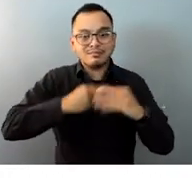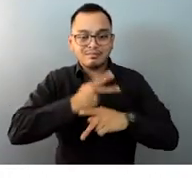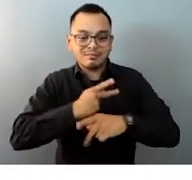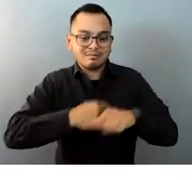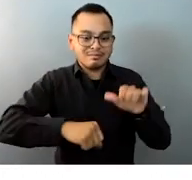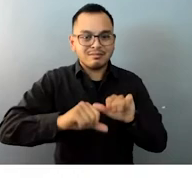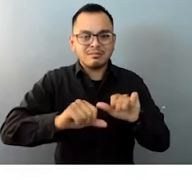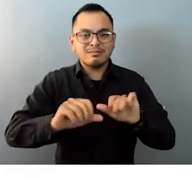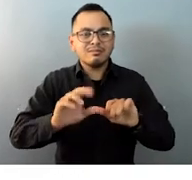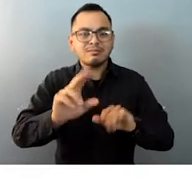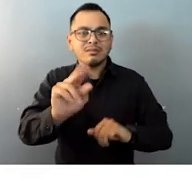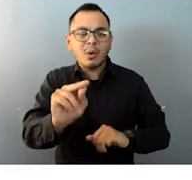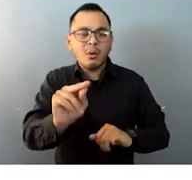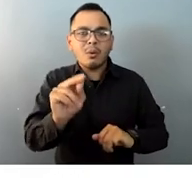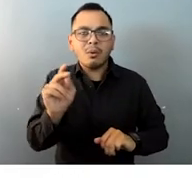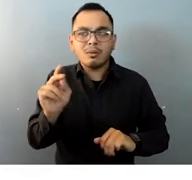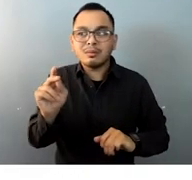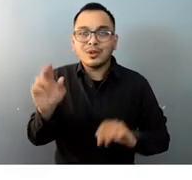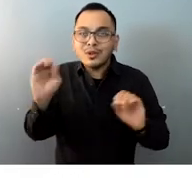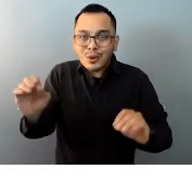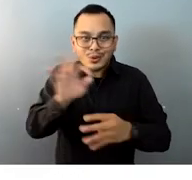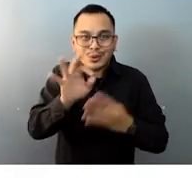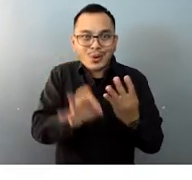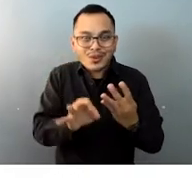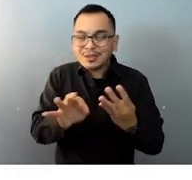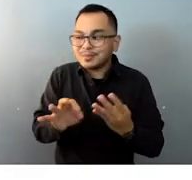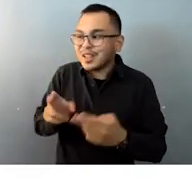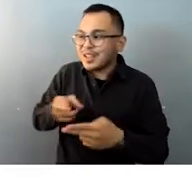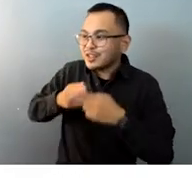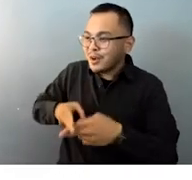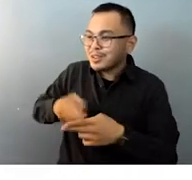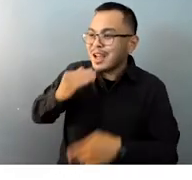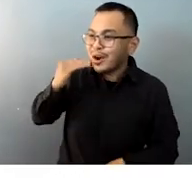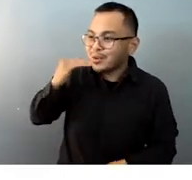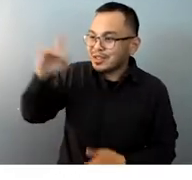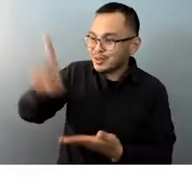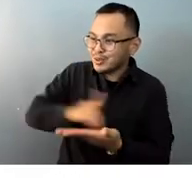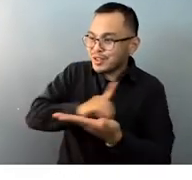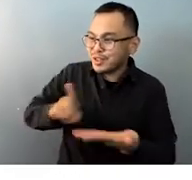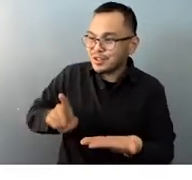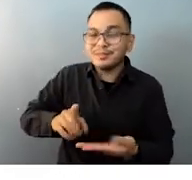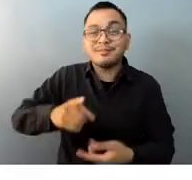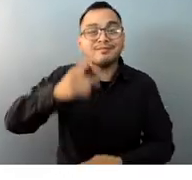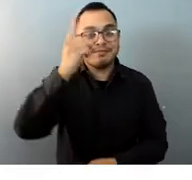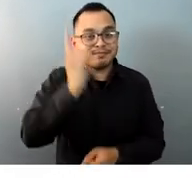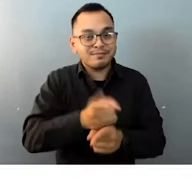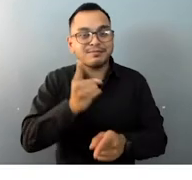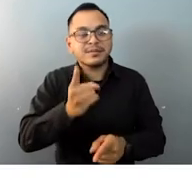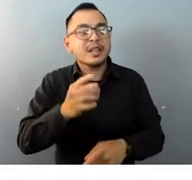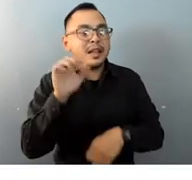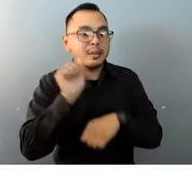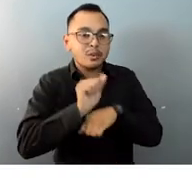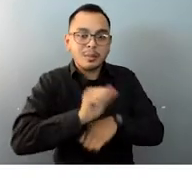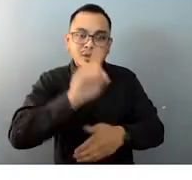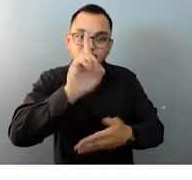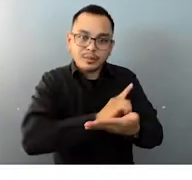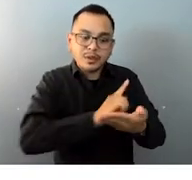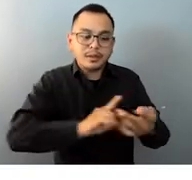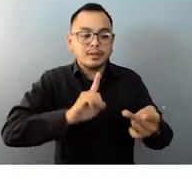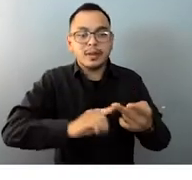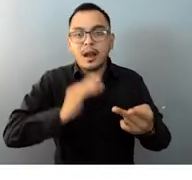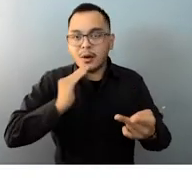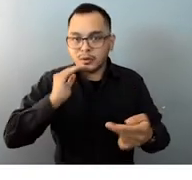together and, you know, get some good food and keep it. No, they right, have no housing choice. That's right, it's called housing discrimination. Oh my gosh,